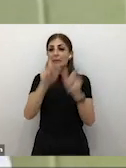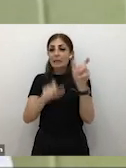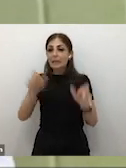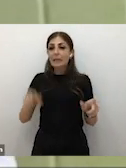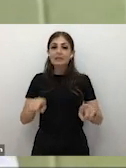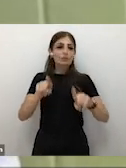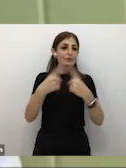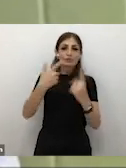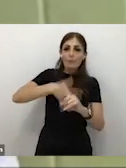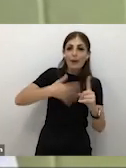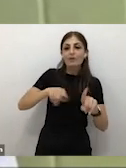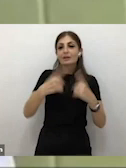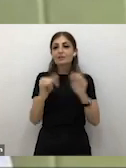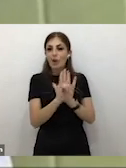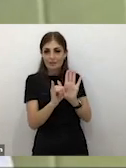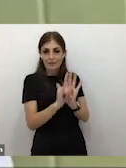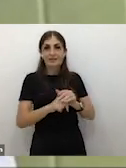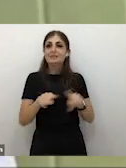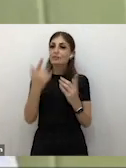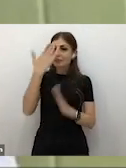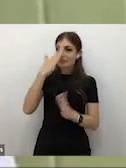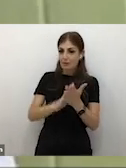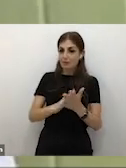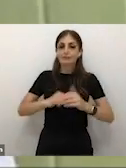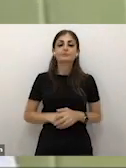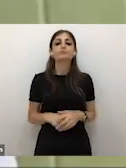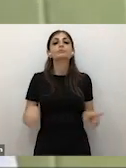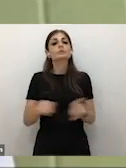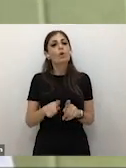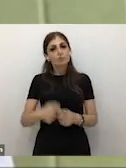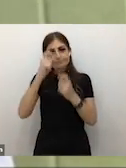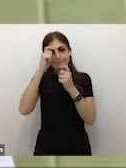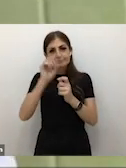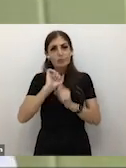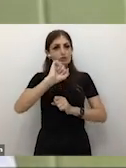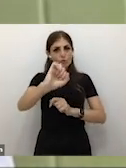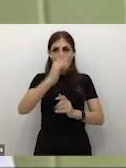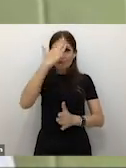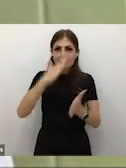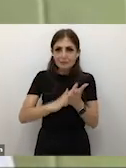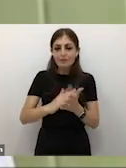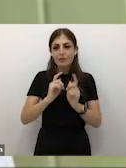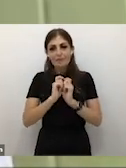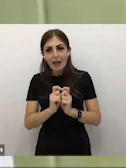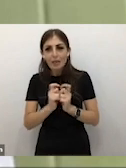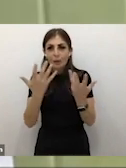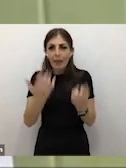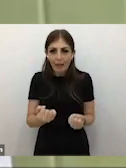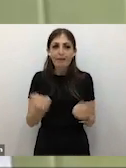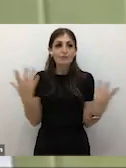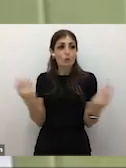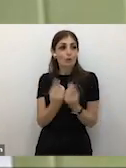identities. This program also acknowledges and values your own expertise. And so you will spend time with each other,